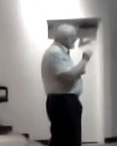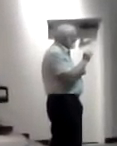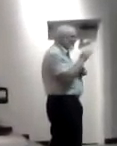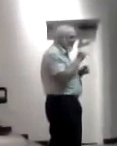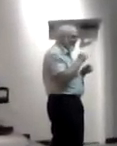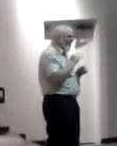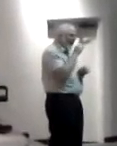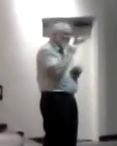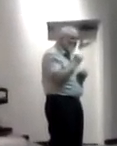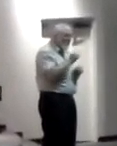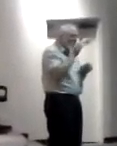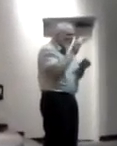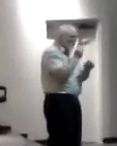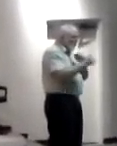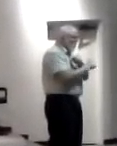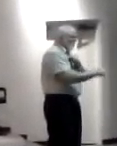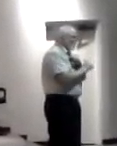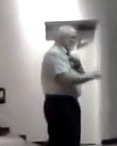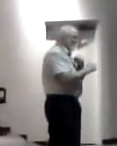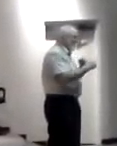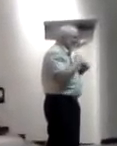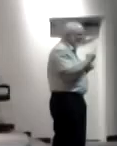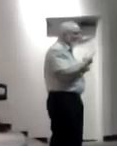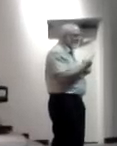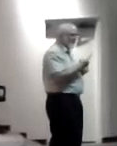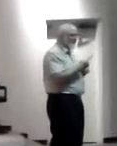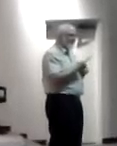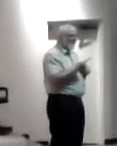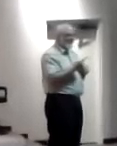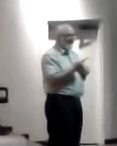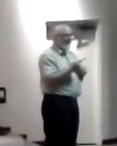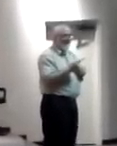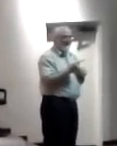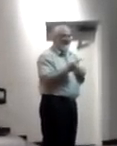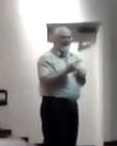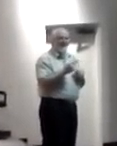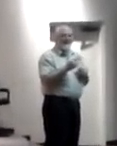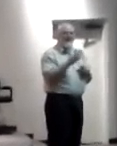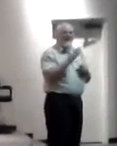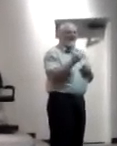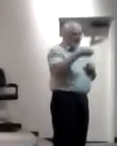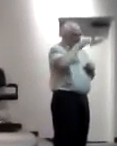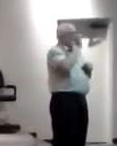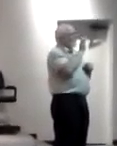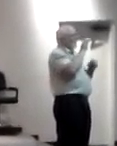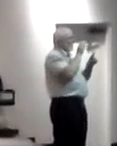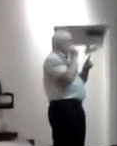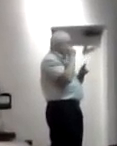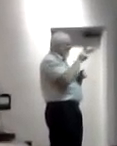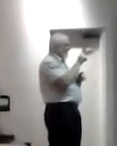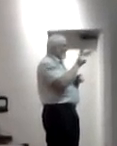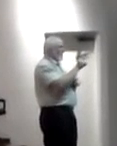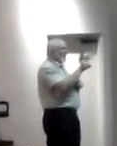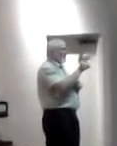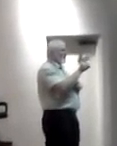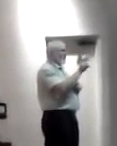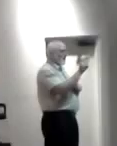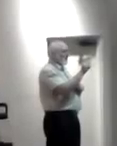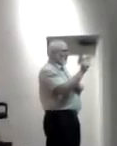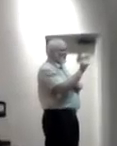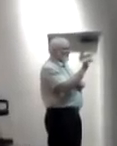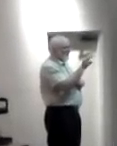remember this old commercial that I saw years ago that you can drink your veggies when you drink for that, you know? Called